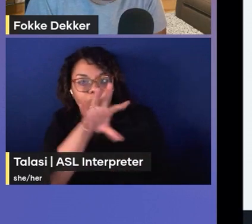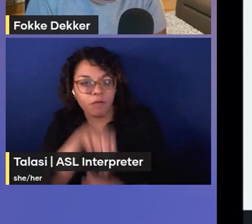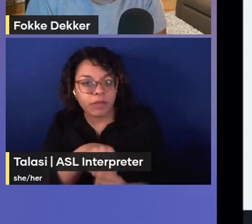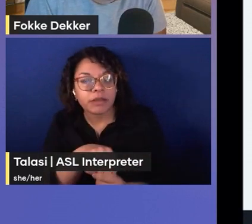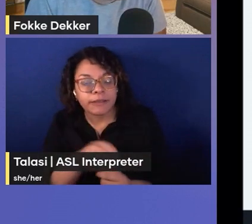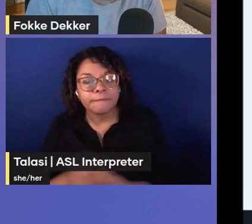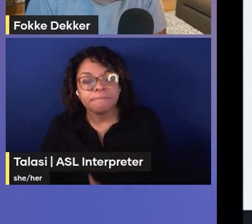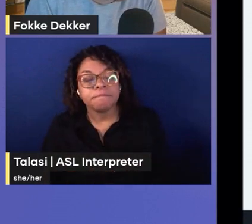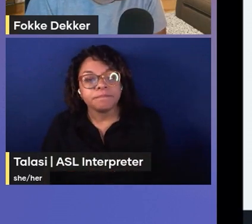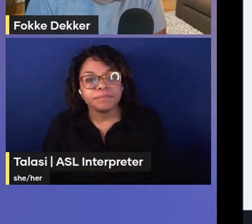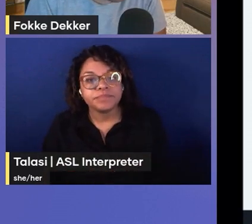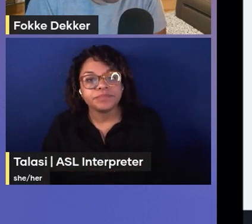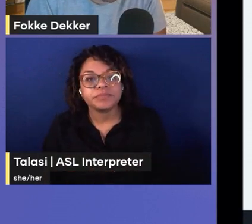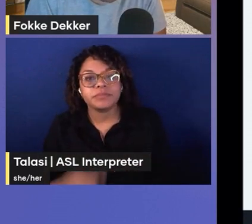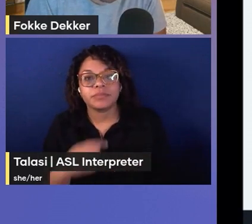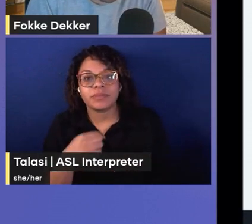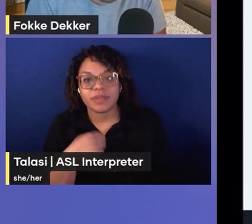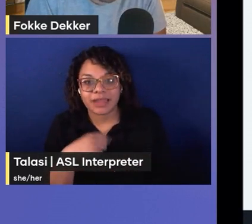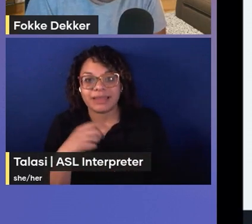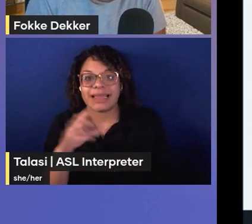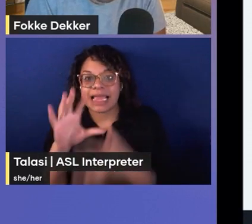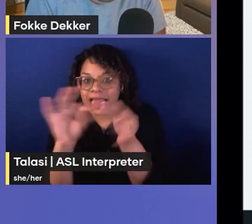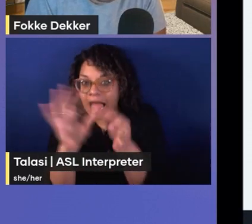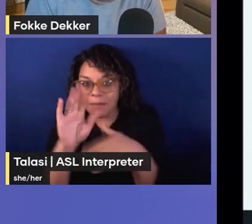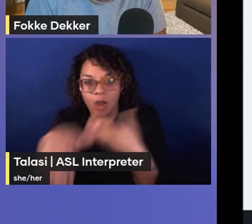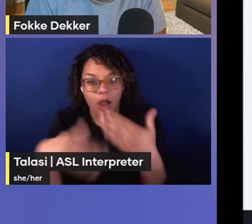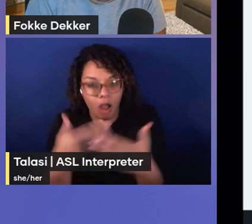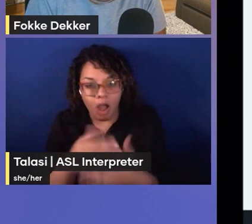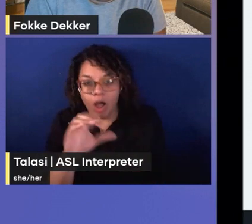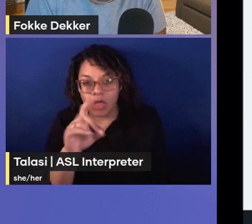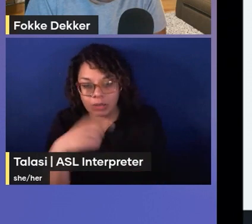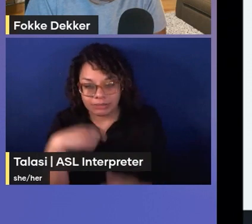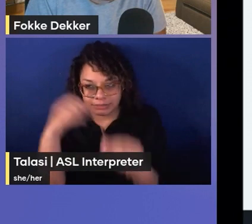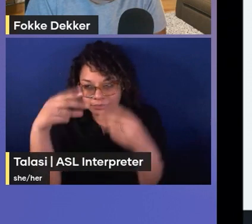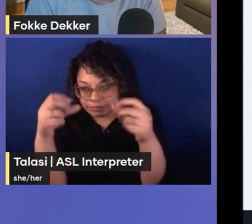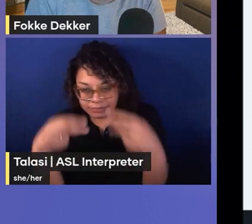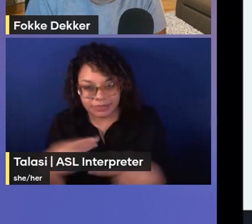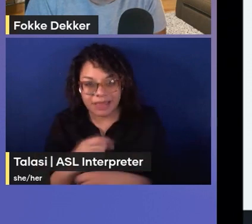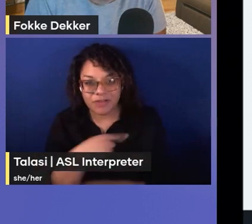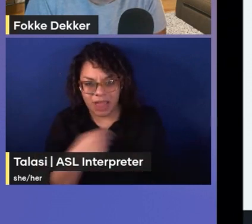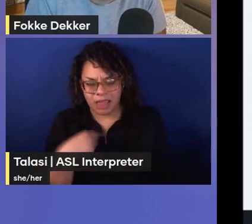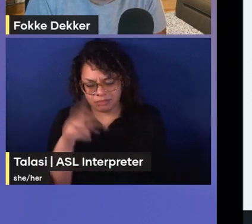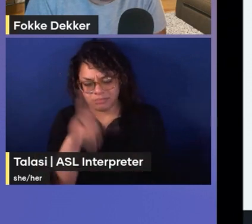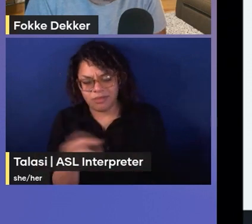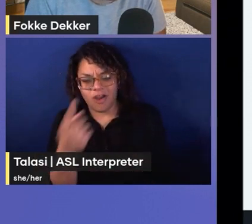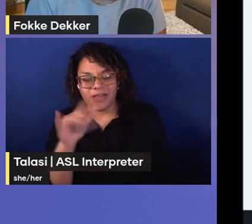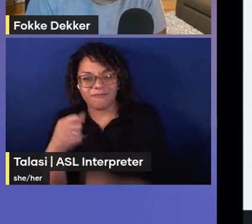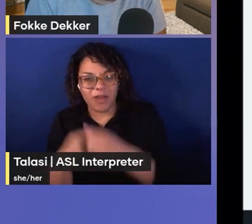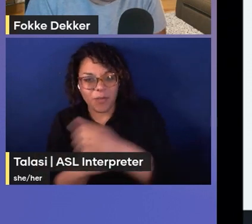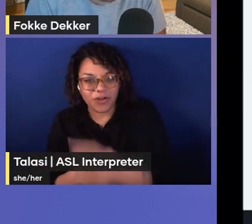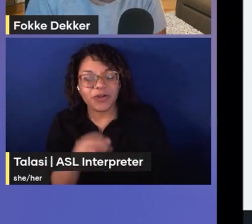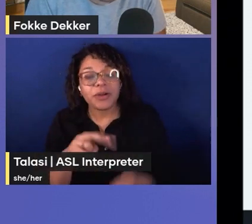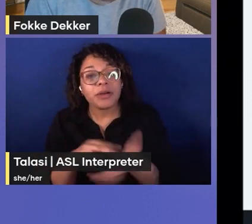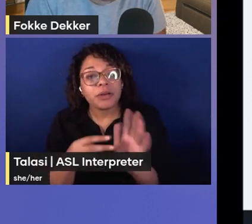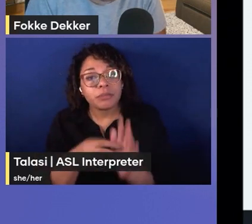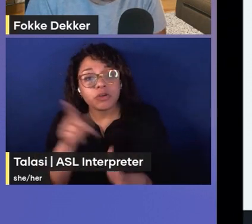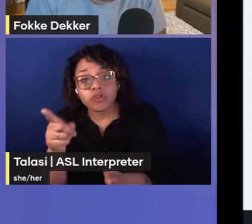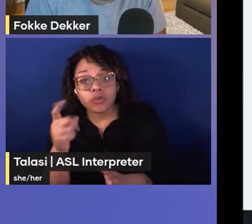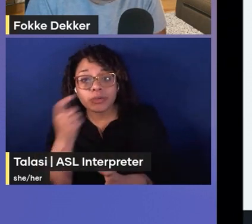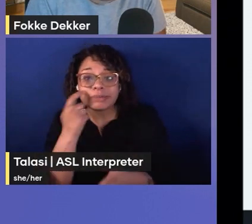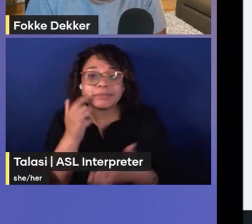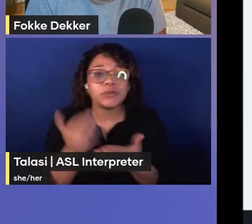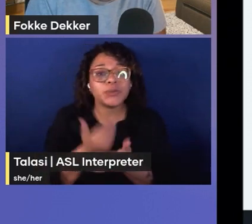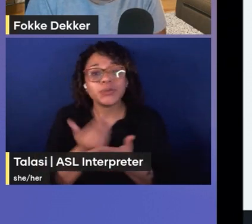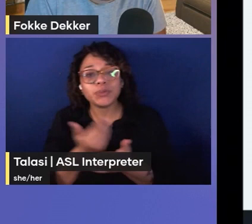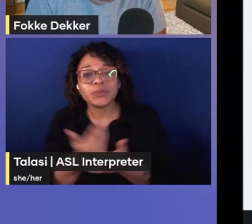I meticulously commented all the code because I was trying to make sense of the framework myself. So even if you're a pure beginner, I'm